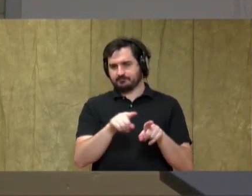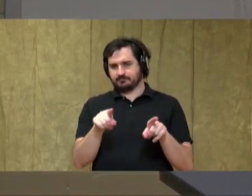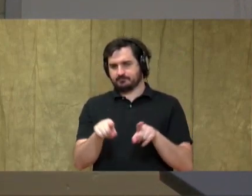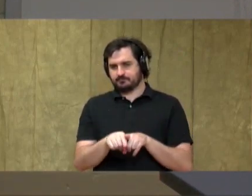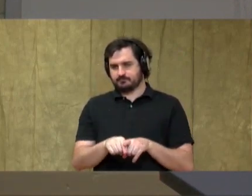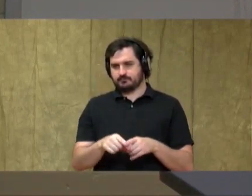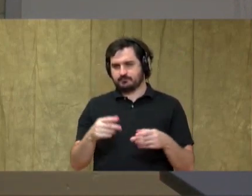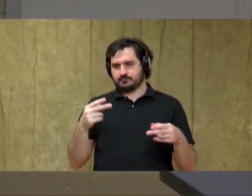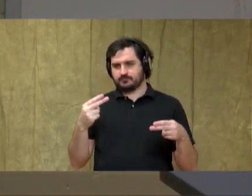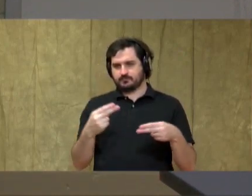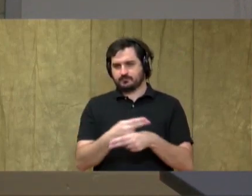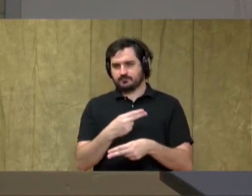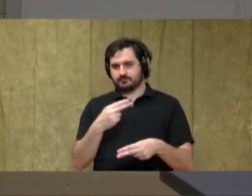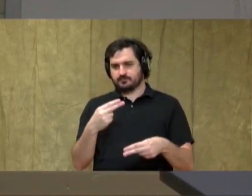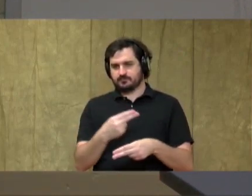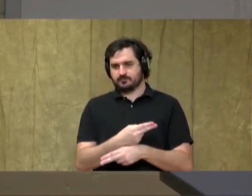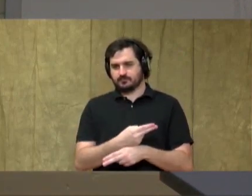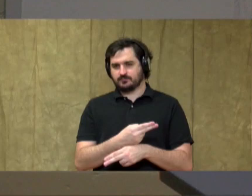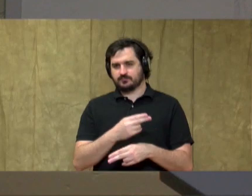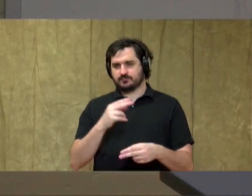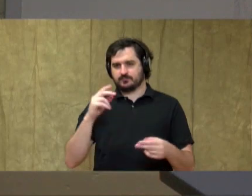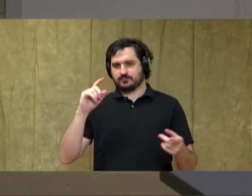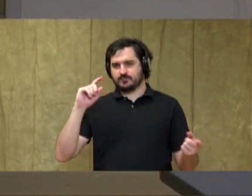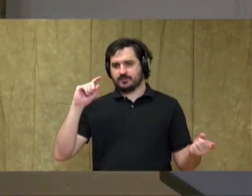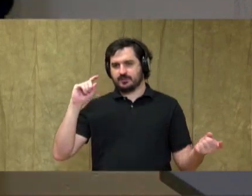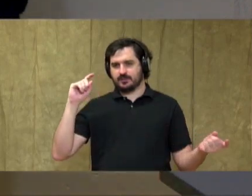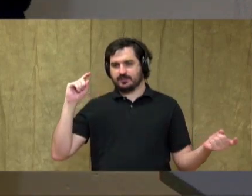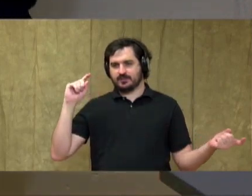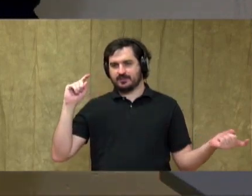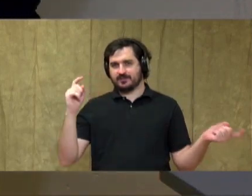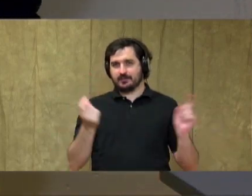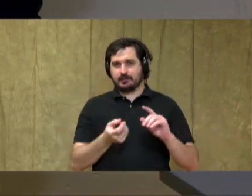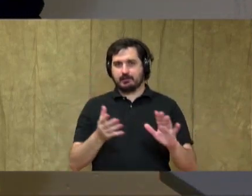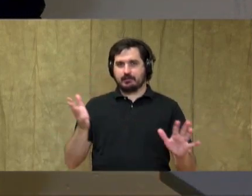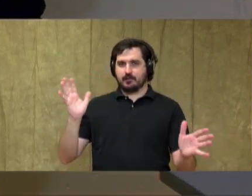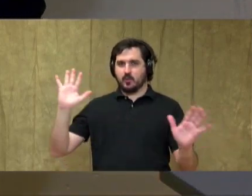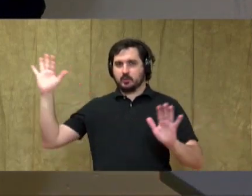use this for converting. All